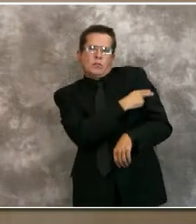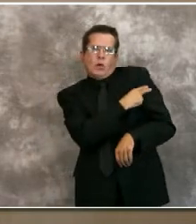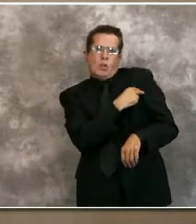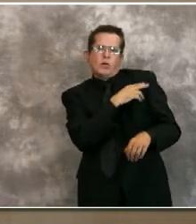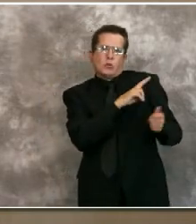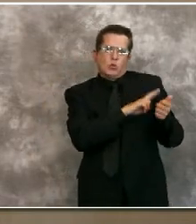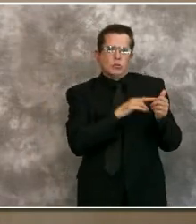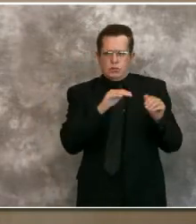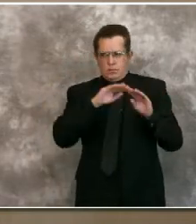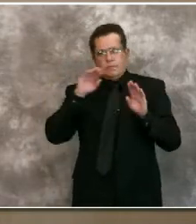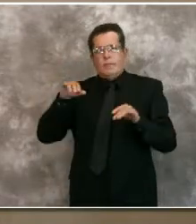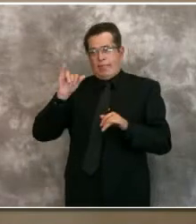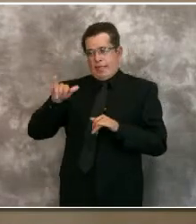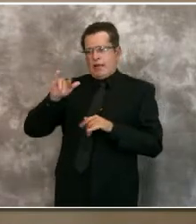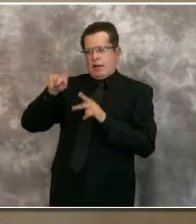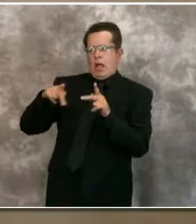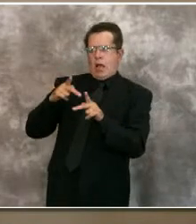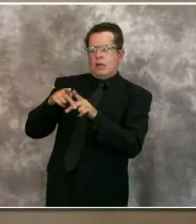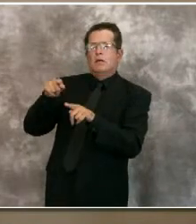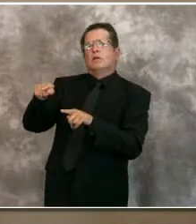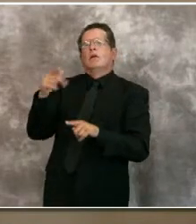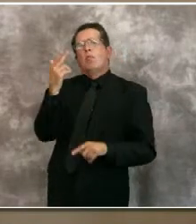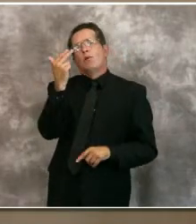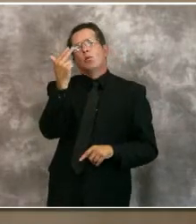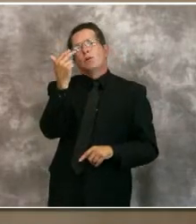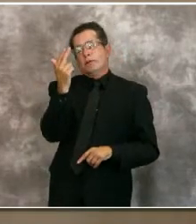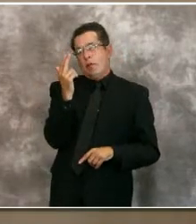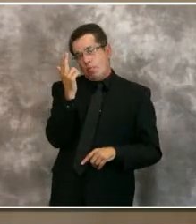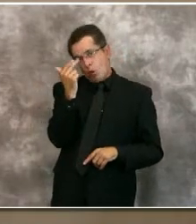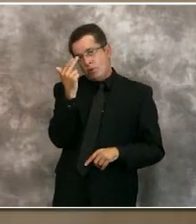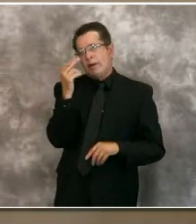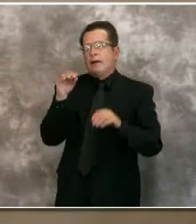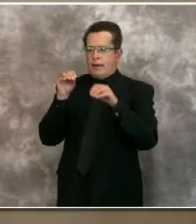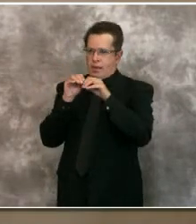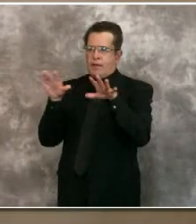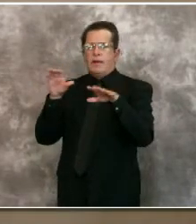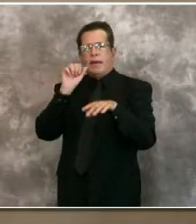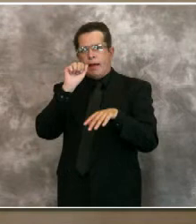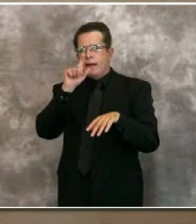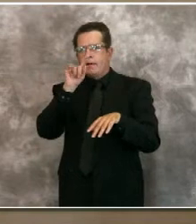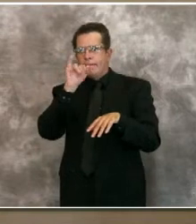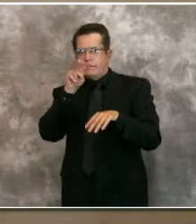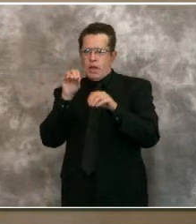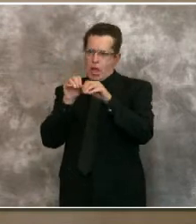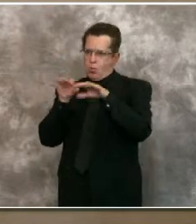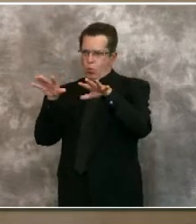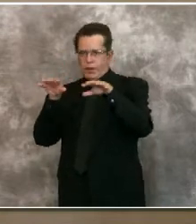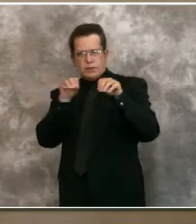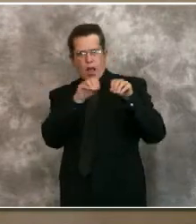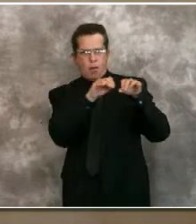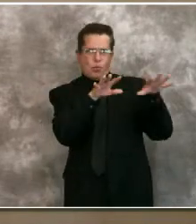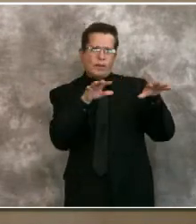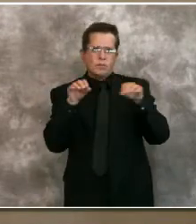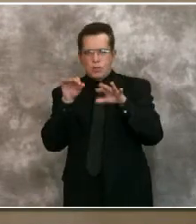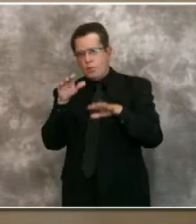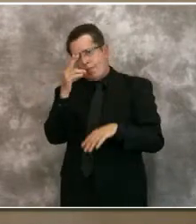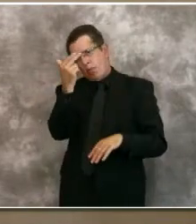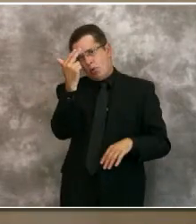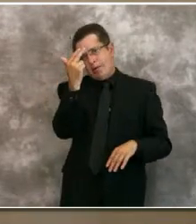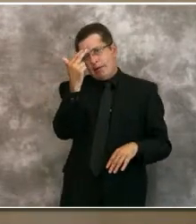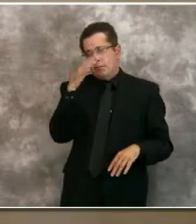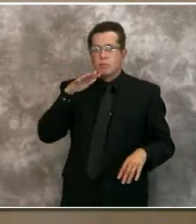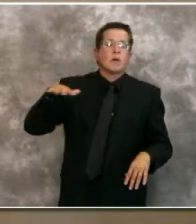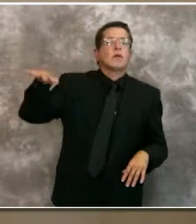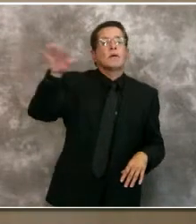manufacturing. But again, we have 13 active outbreaks currently that are in community setting